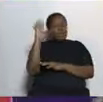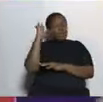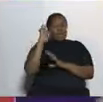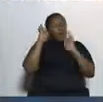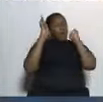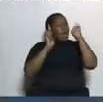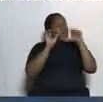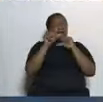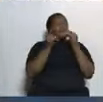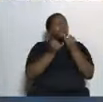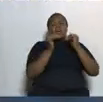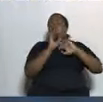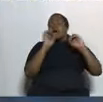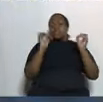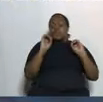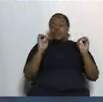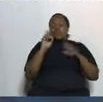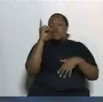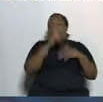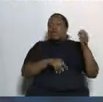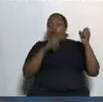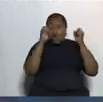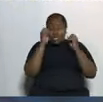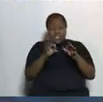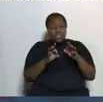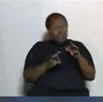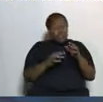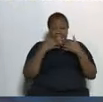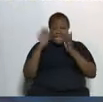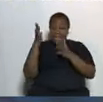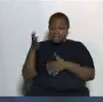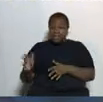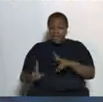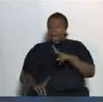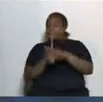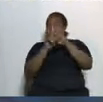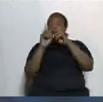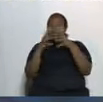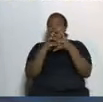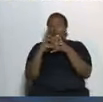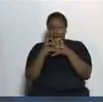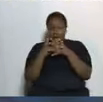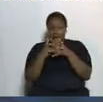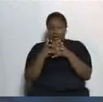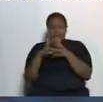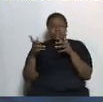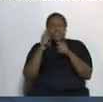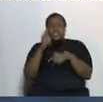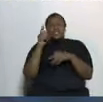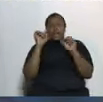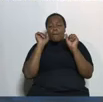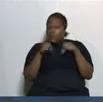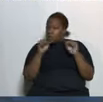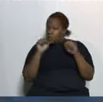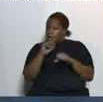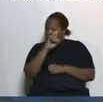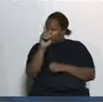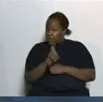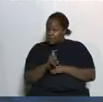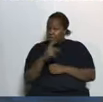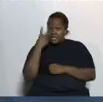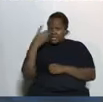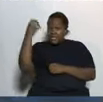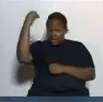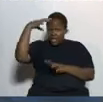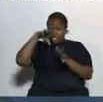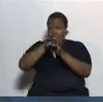the Sabbath. What if he left there and appeared in London? What if he left there? Could that be possible? Notice what it says in